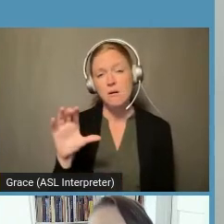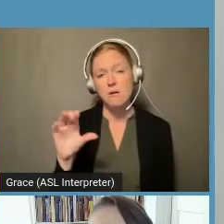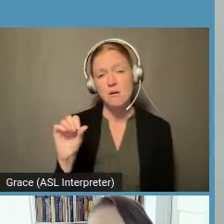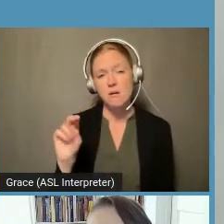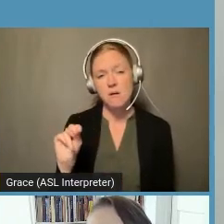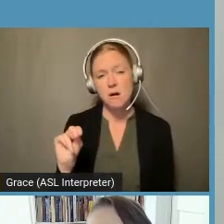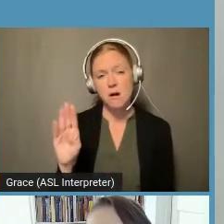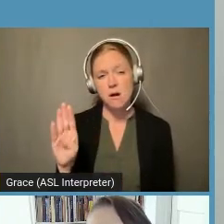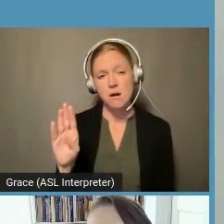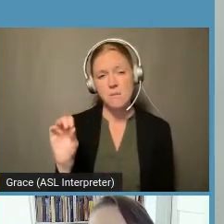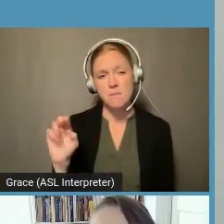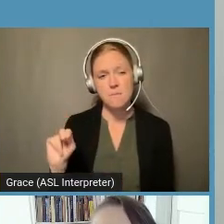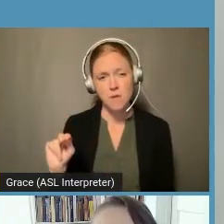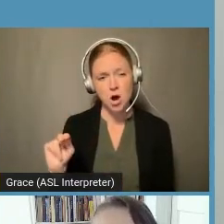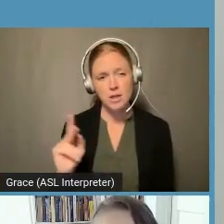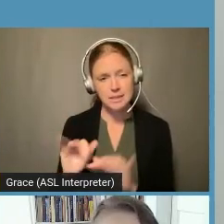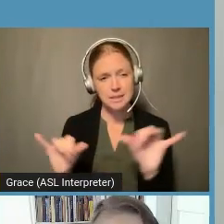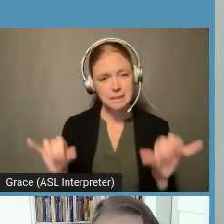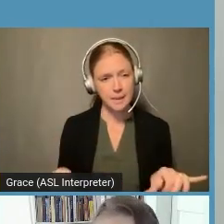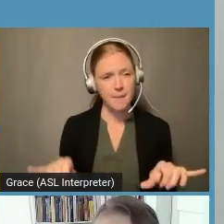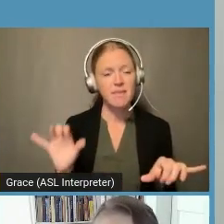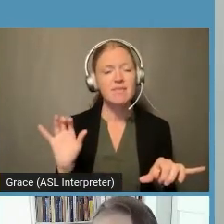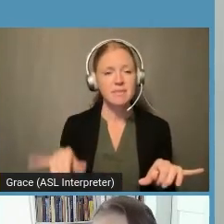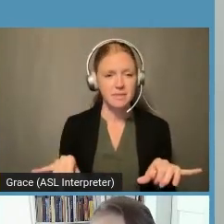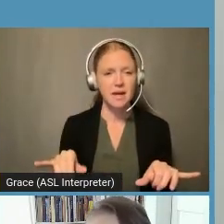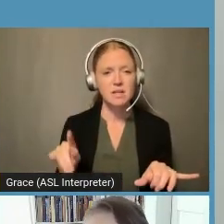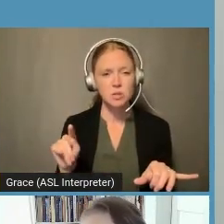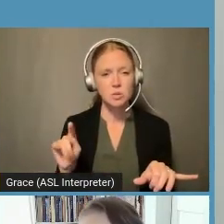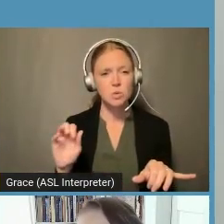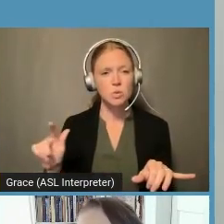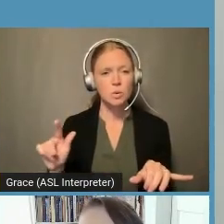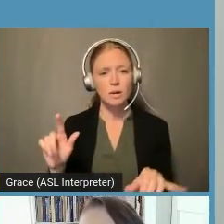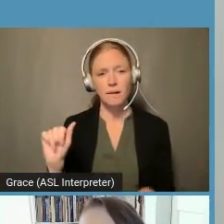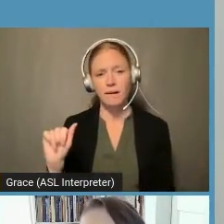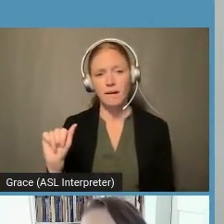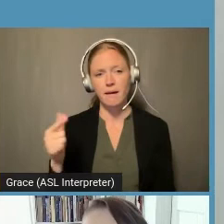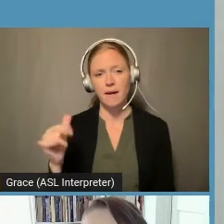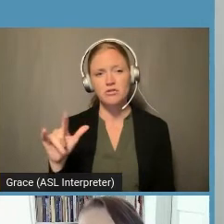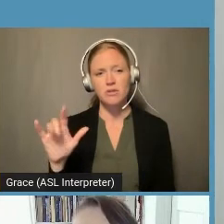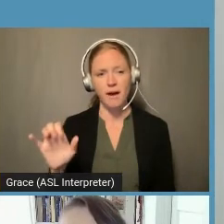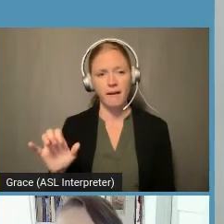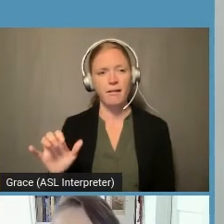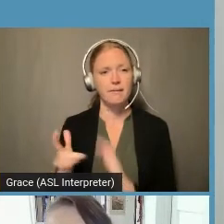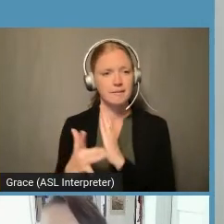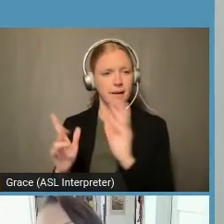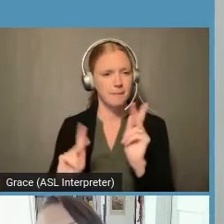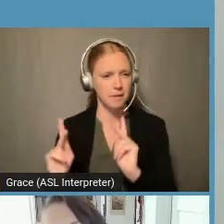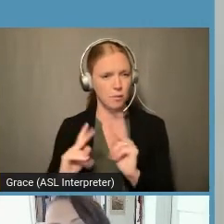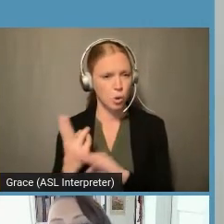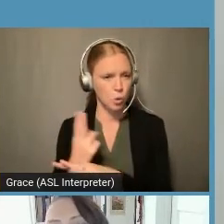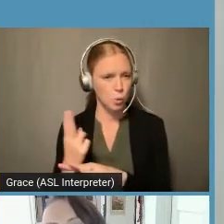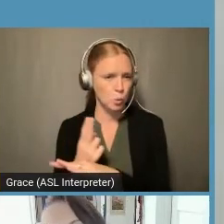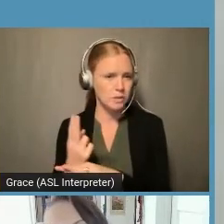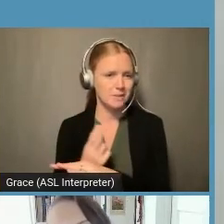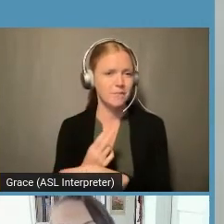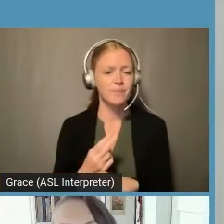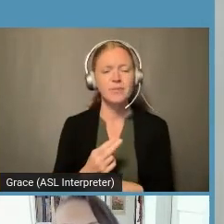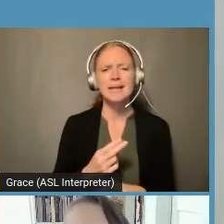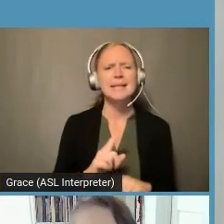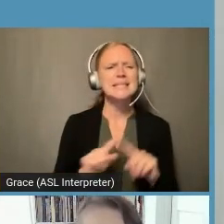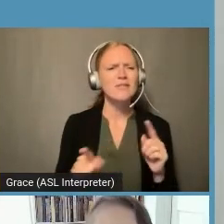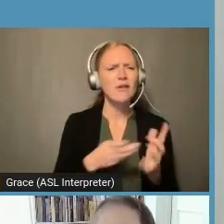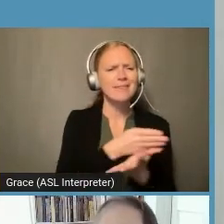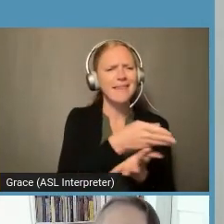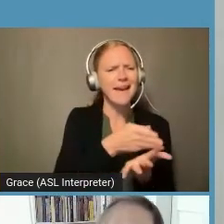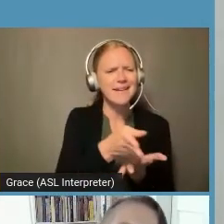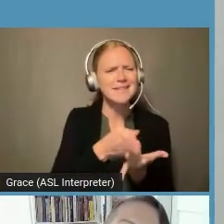a tool that Agile technical folks use, which basically is these different lanes. And you have